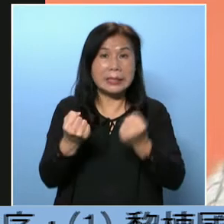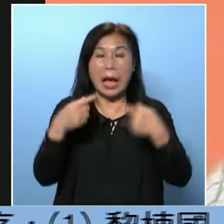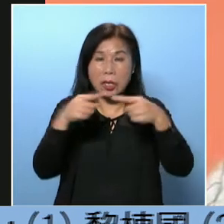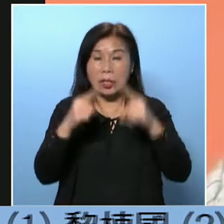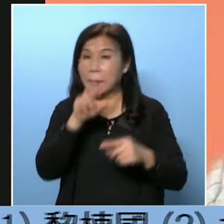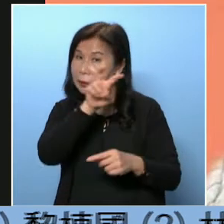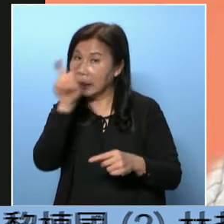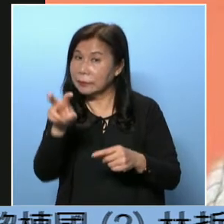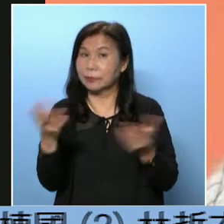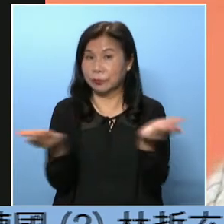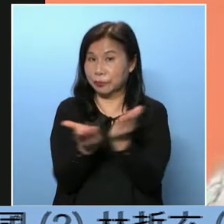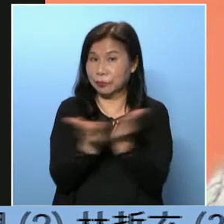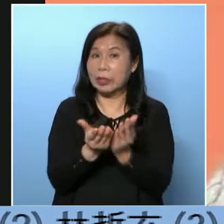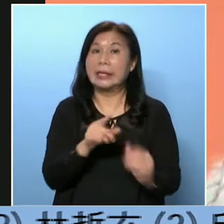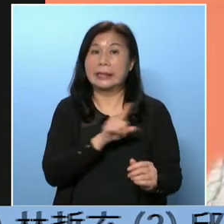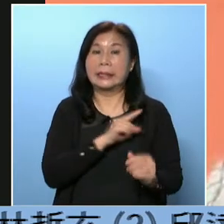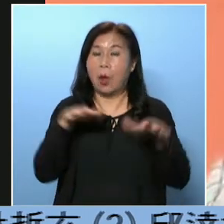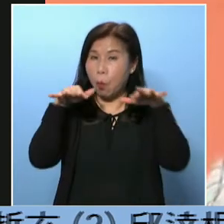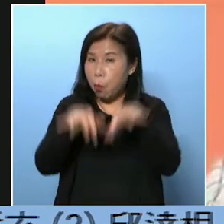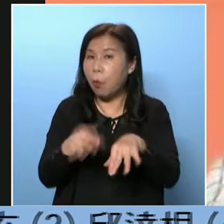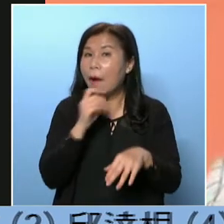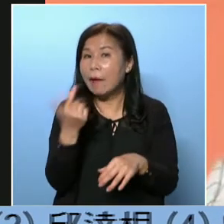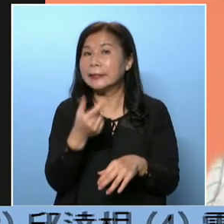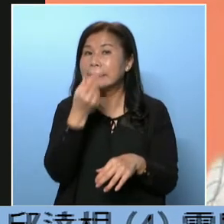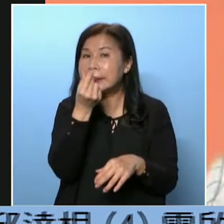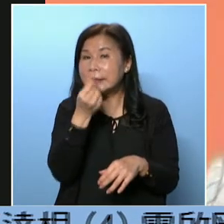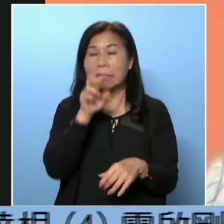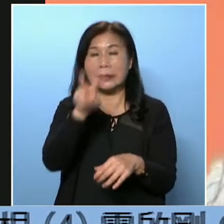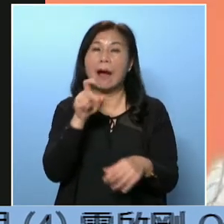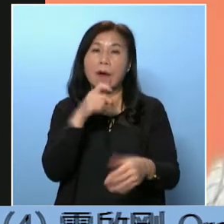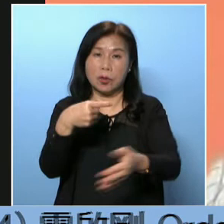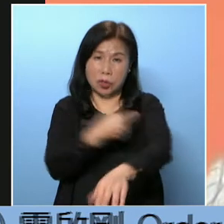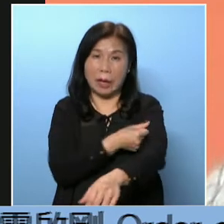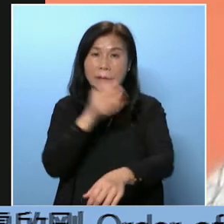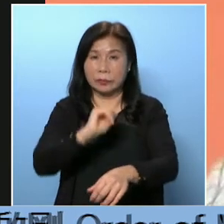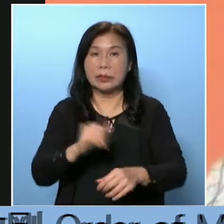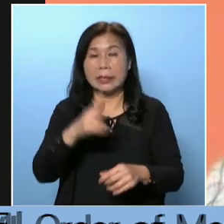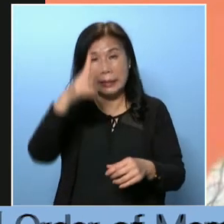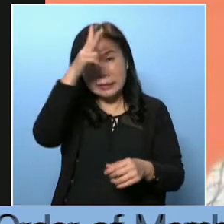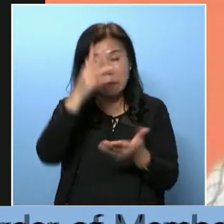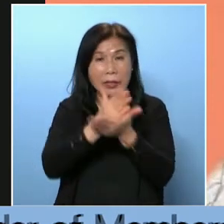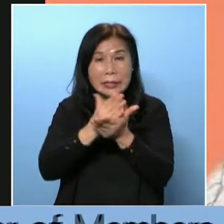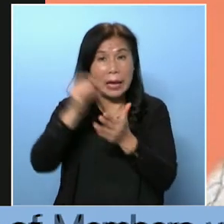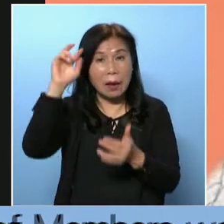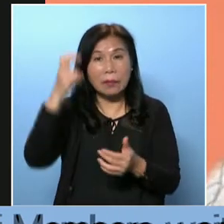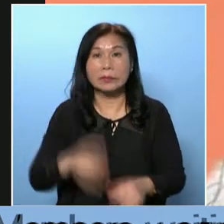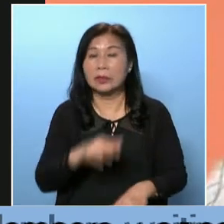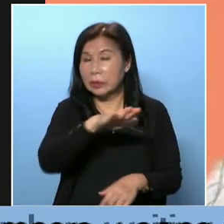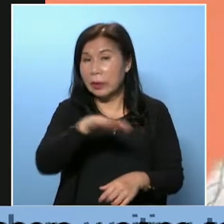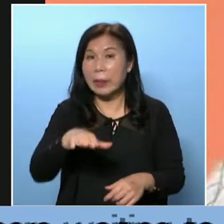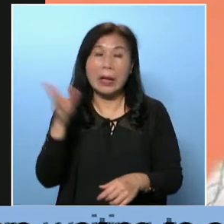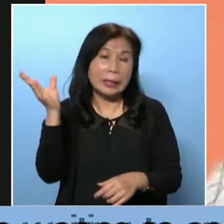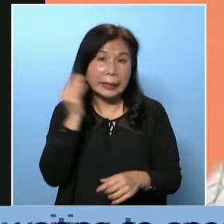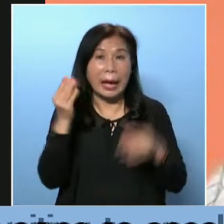will, and you saw the vehicle, then you can attract people's attention and urge the administration to